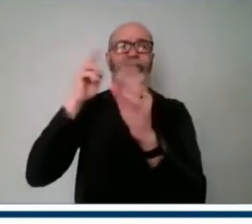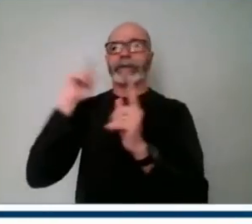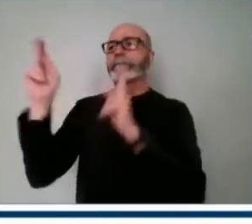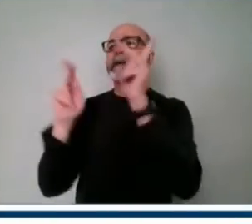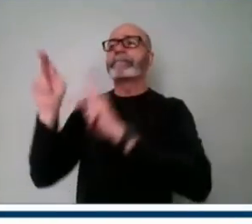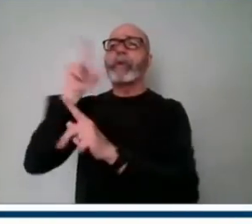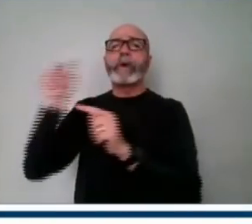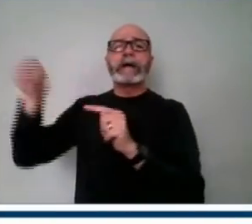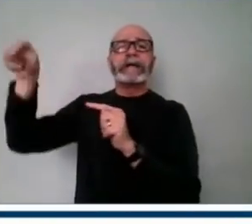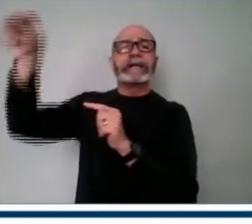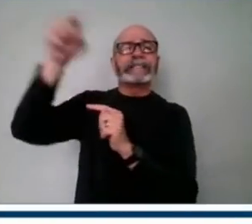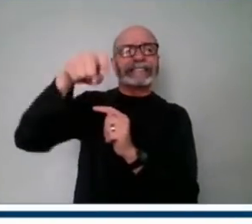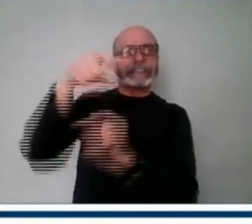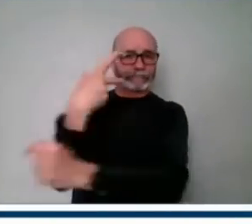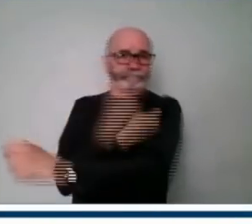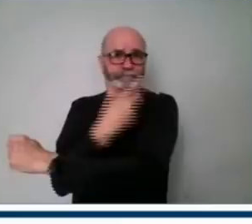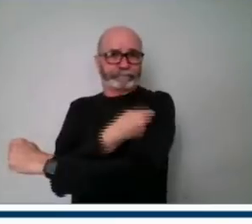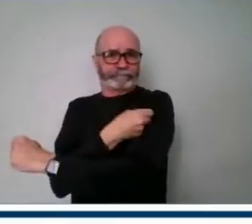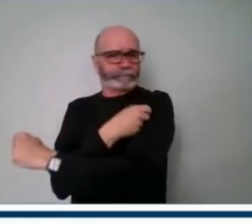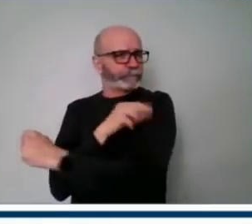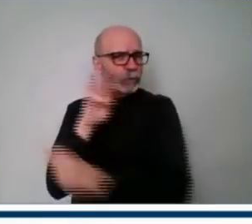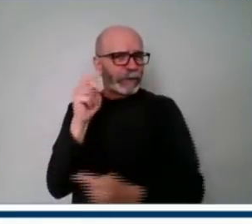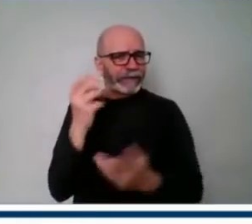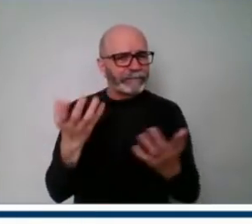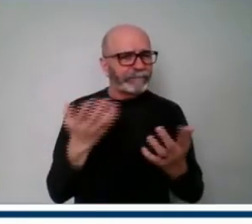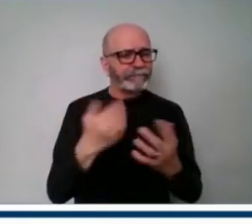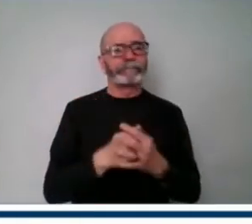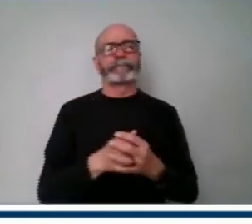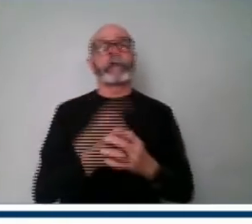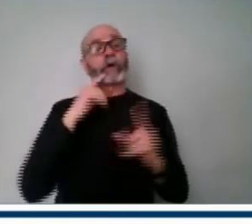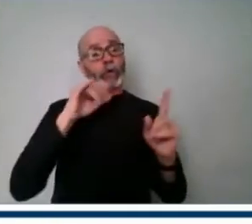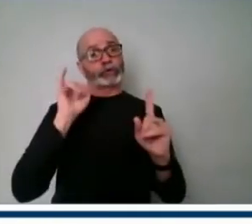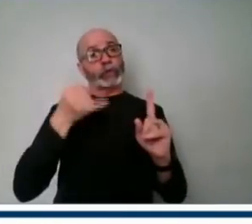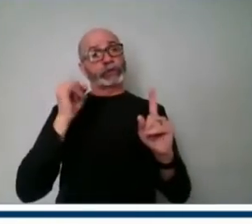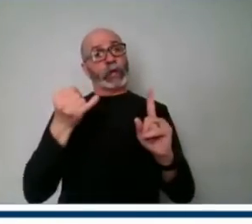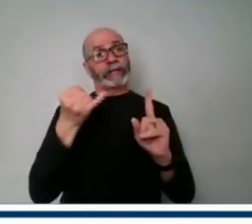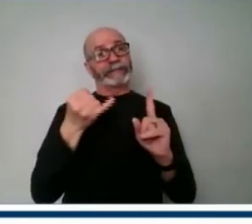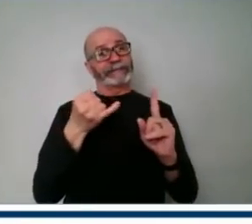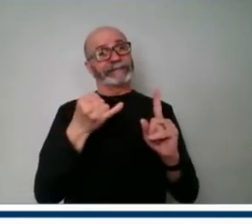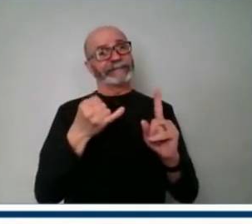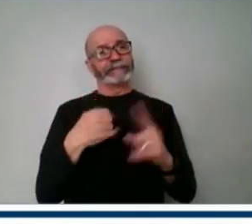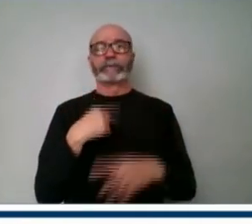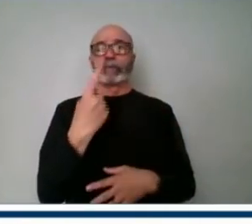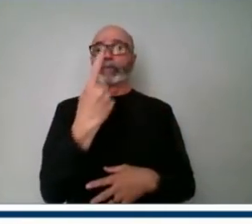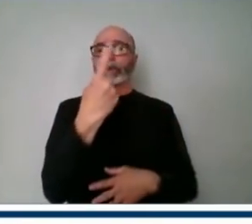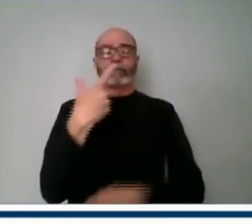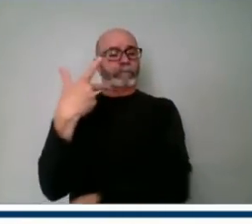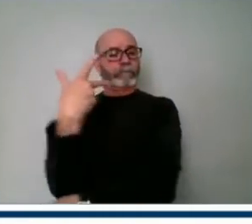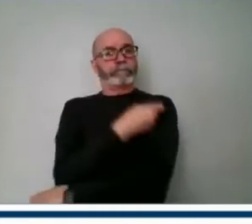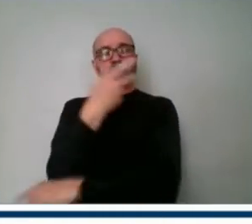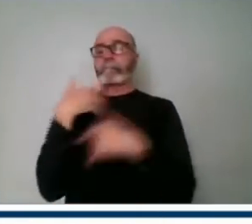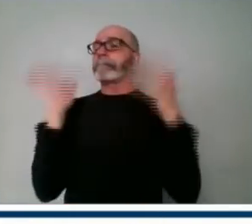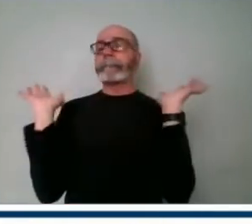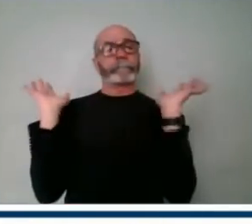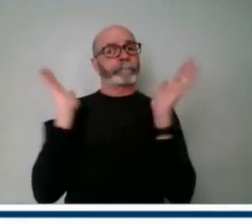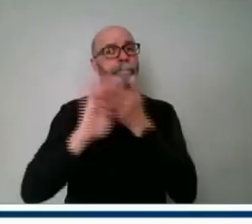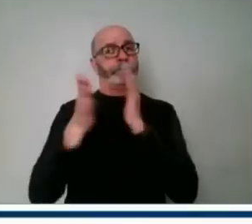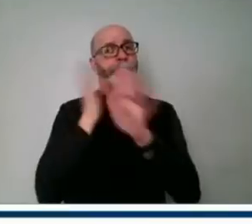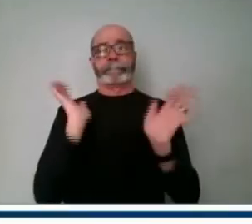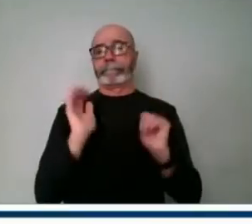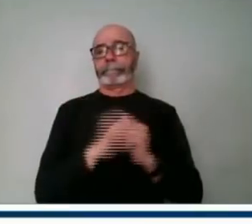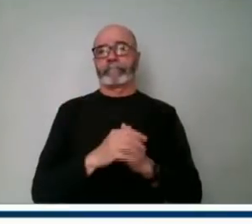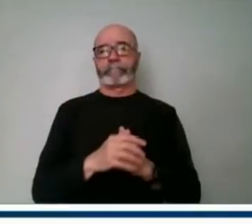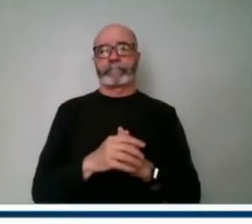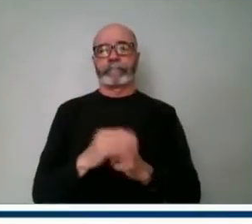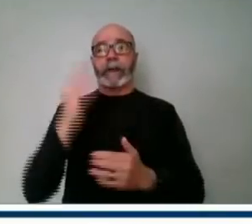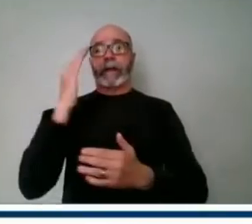a one-dose vaccine? We're starting the homeless very early in April. We have had no confirmation yet of any date